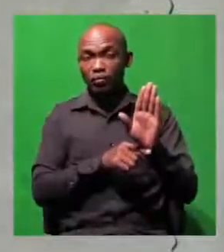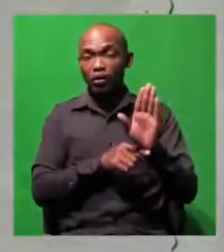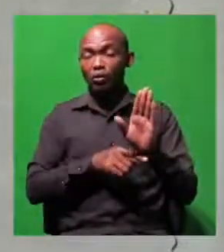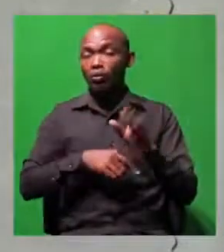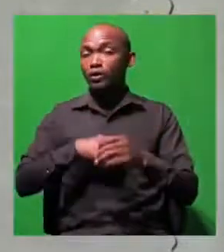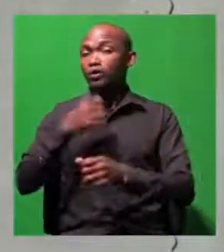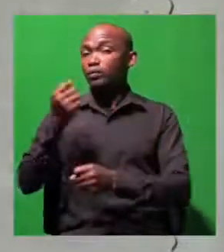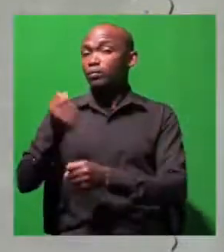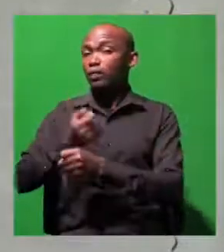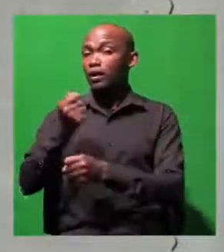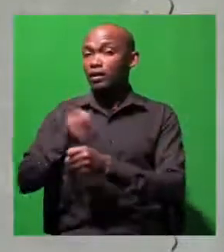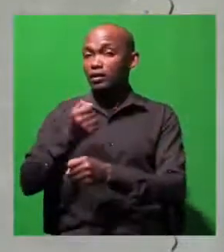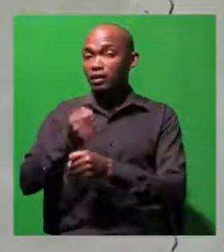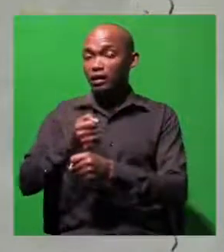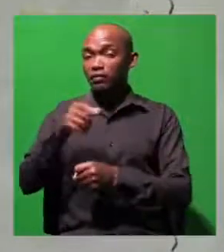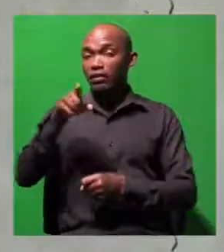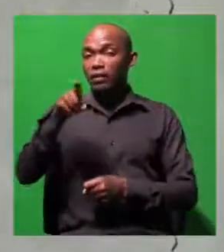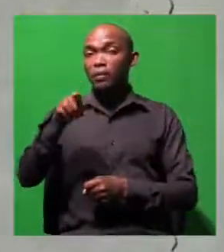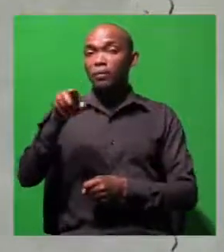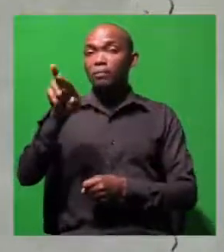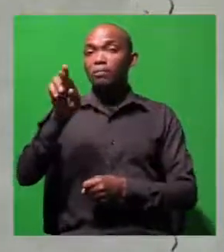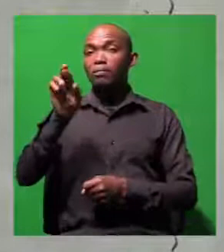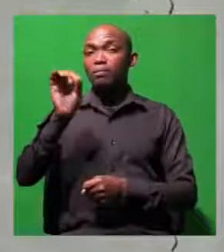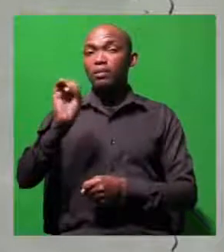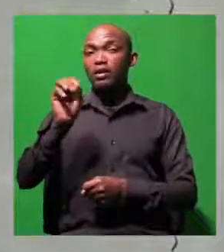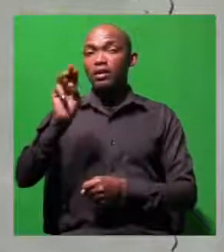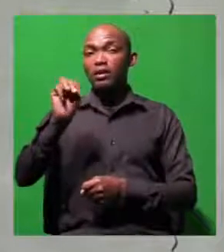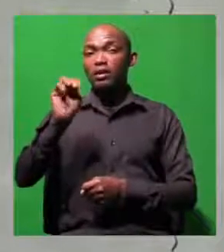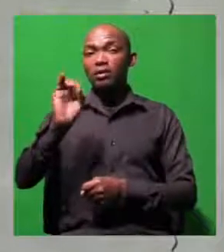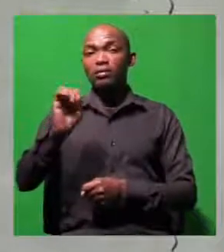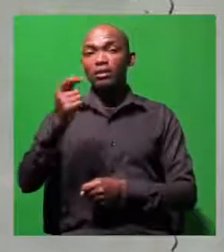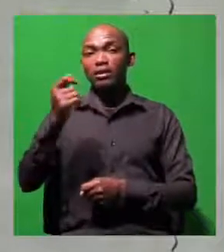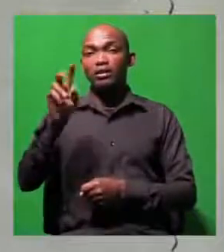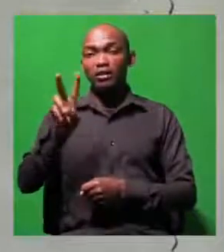practiced primitive communalism.